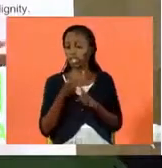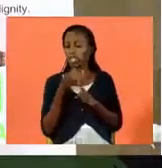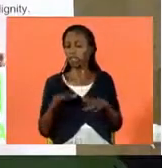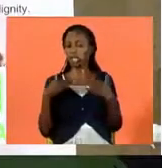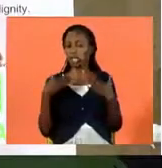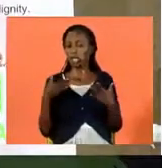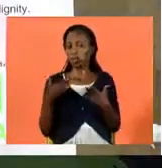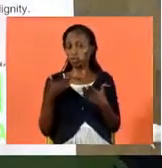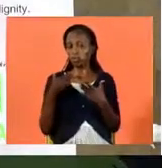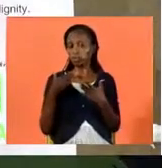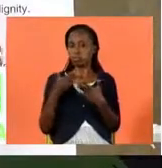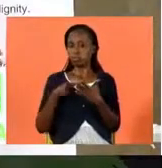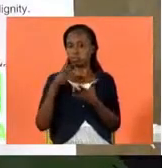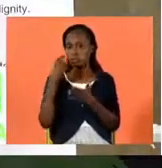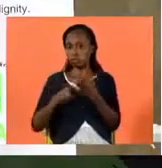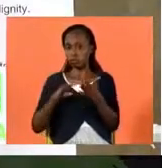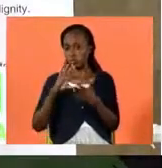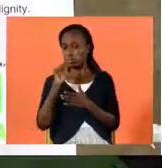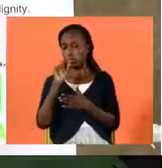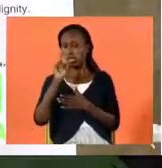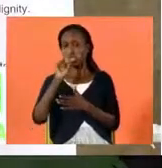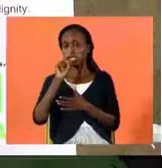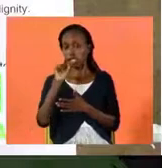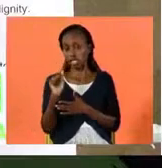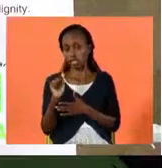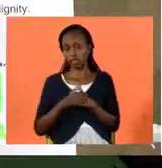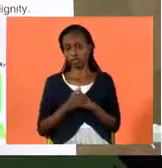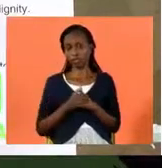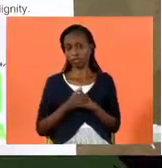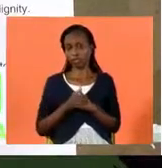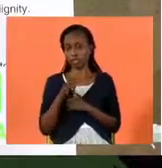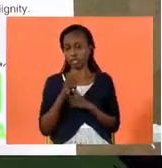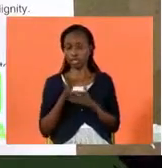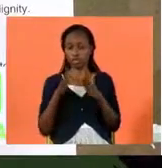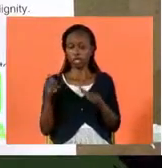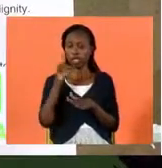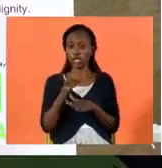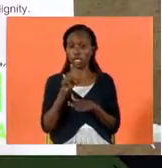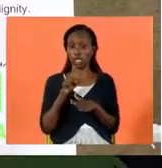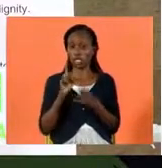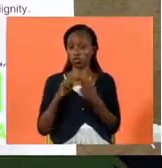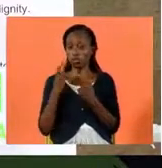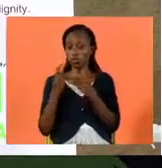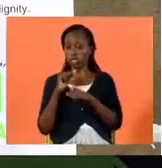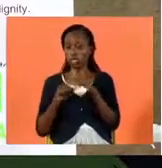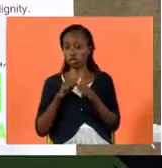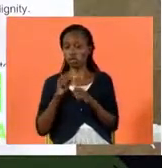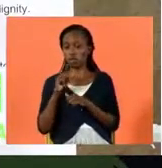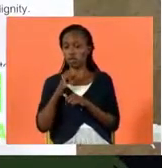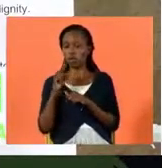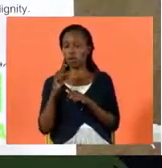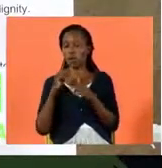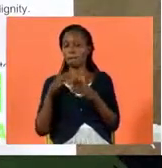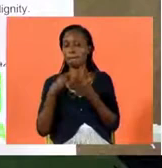the application of taxes by the Kenya Revenue Authority, right? So this is really a big day, actually, to talk about illicit financial flows, if ever